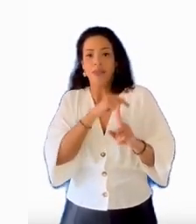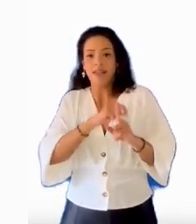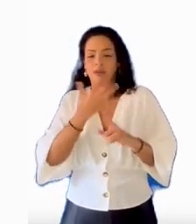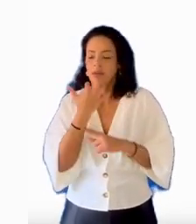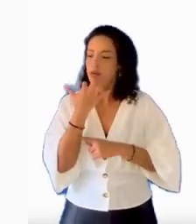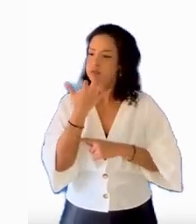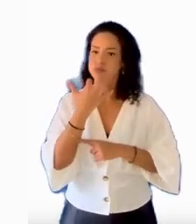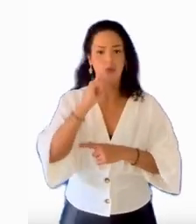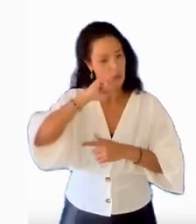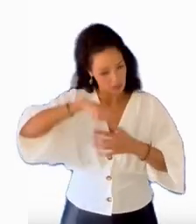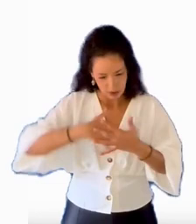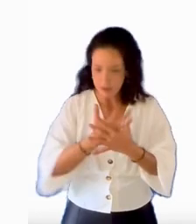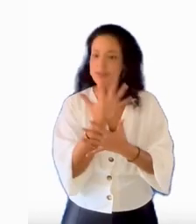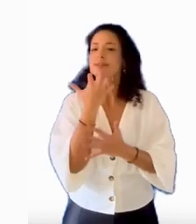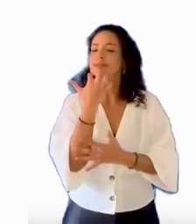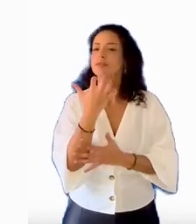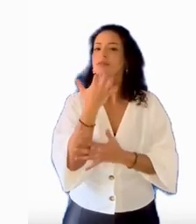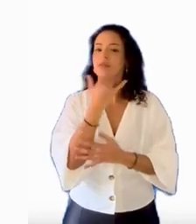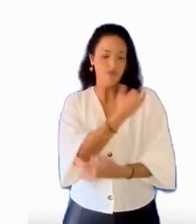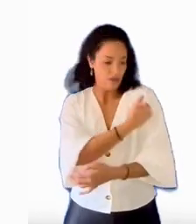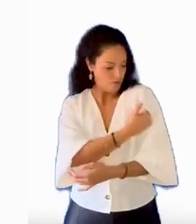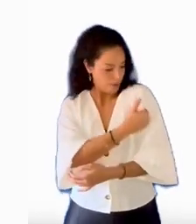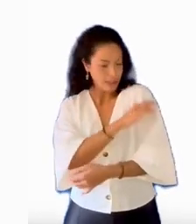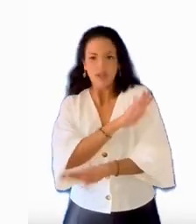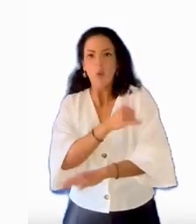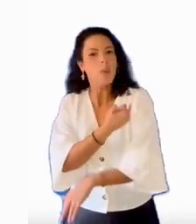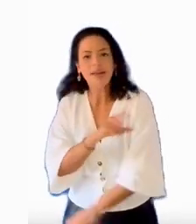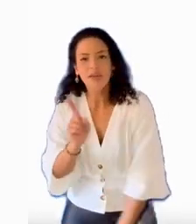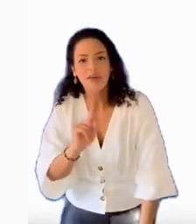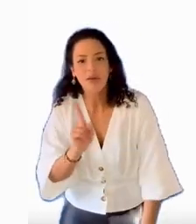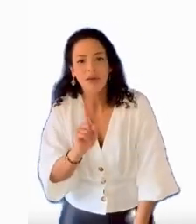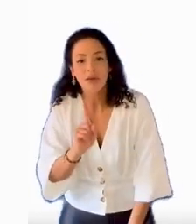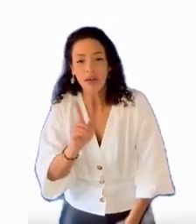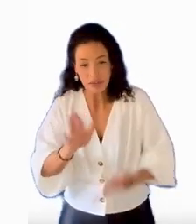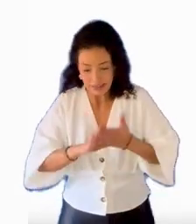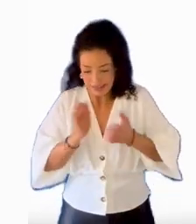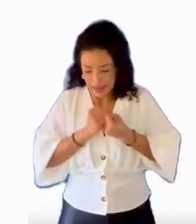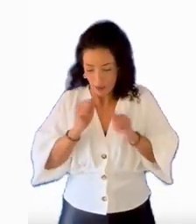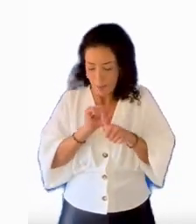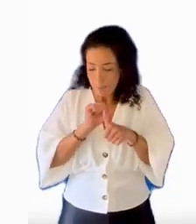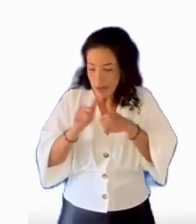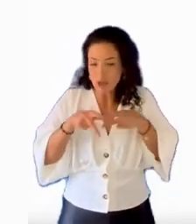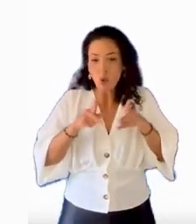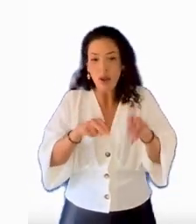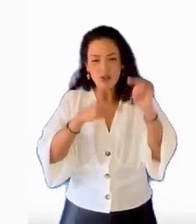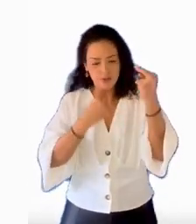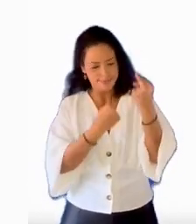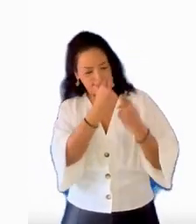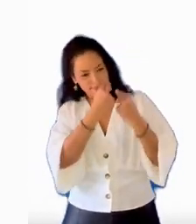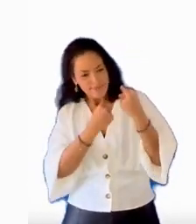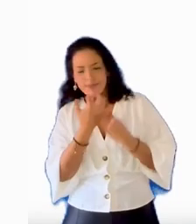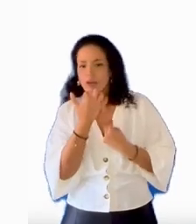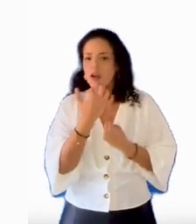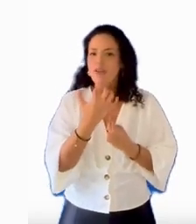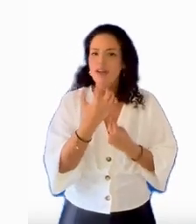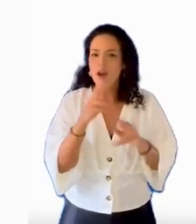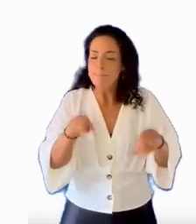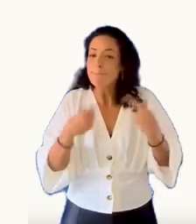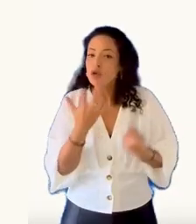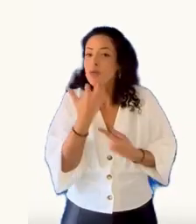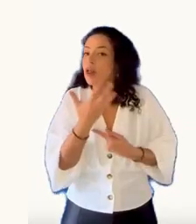Brené Brown writes, vulnerability is not weakness, it's our greatest measure of courage. There is no courage without